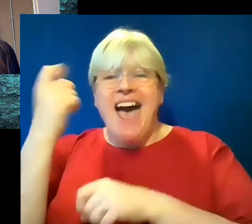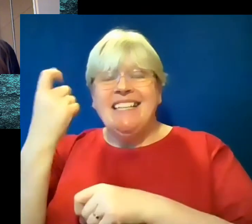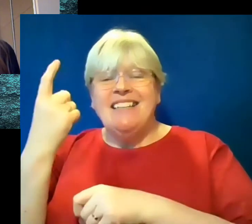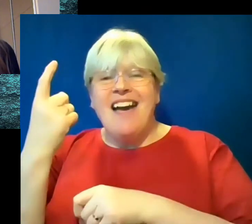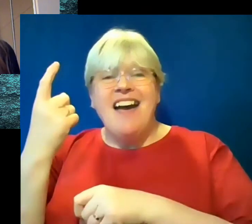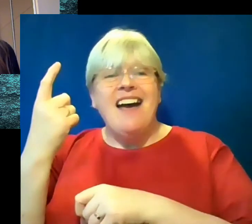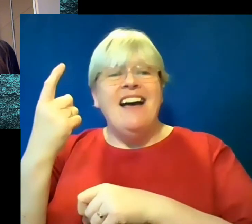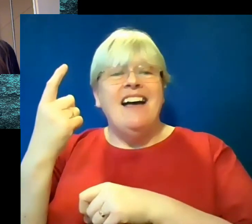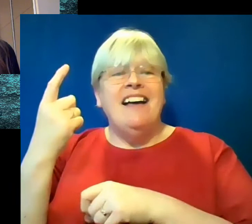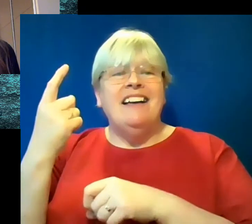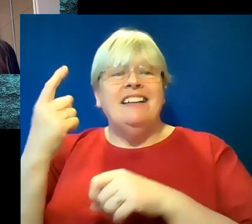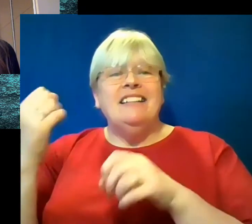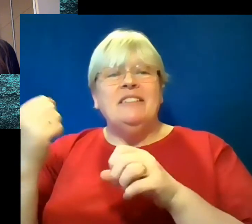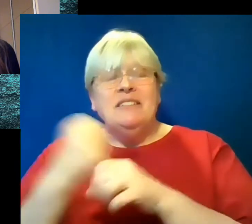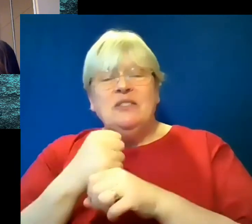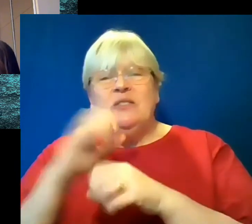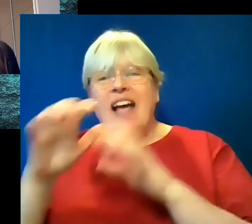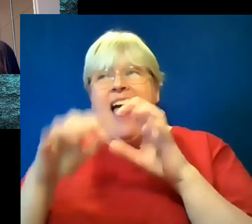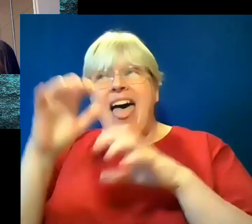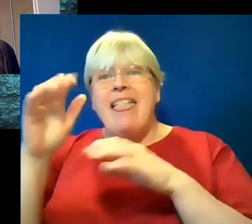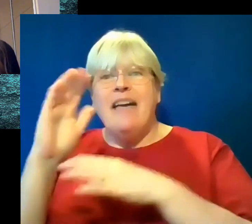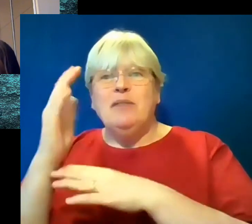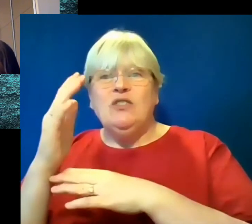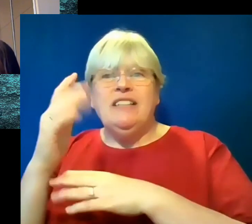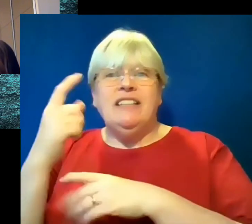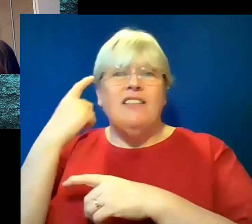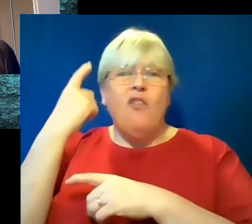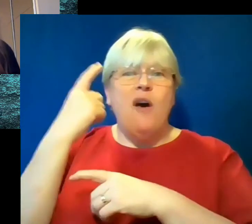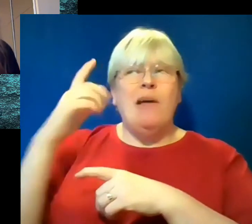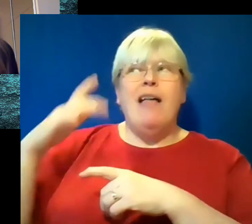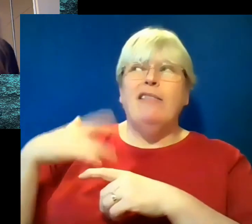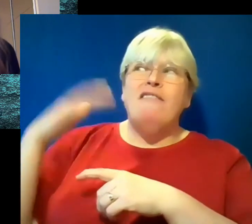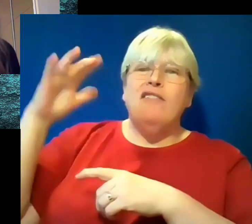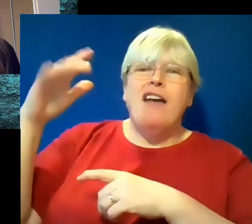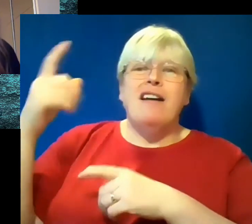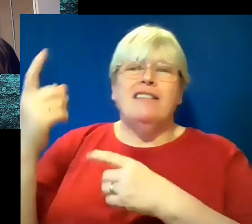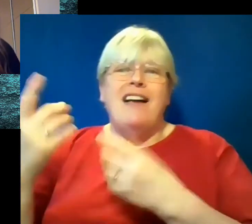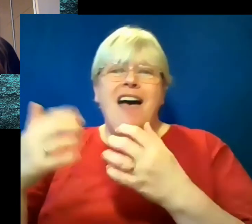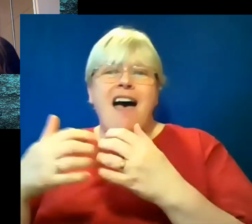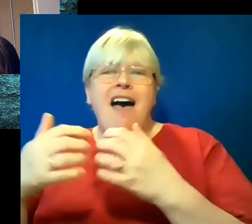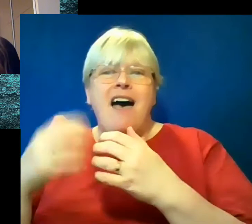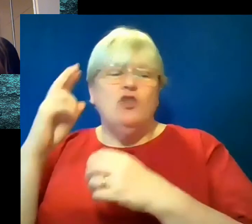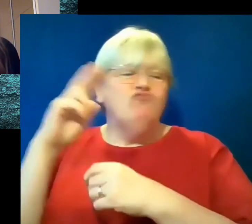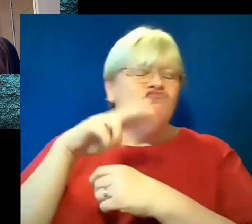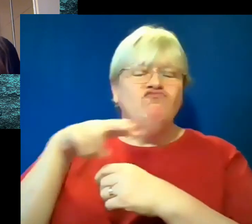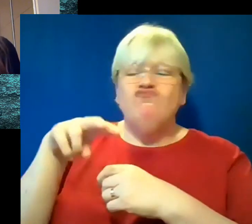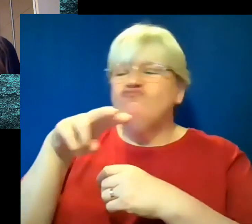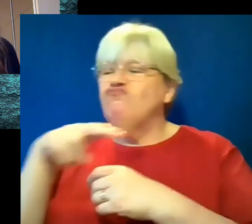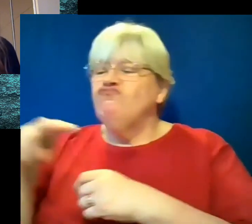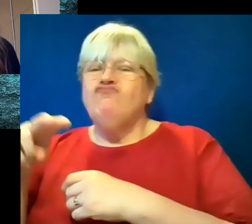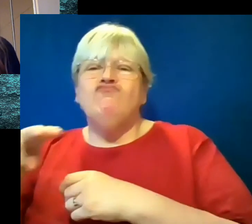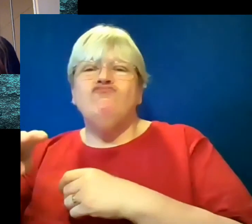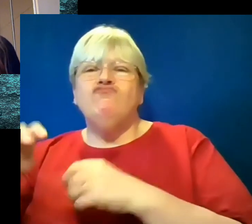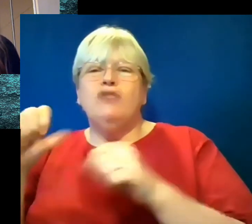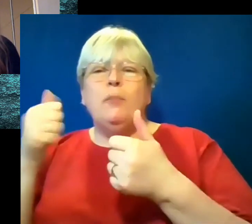do climb trees, the thought of being able to live up there and kind of look down on everyone else. And there's a brilliant description as